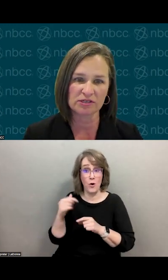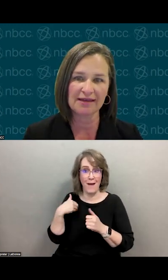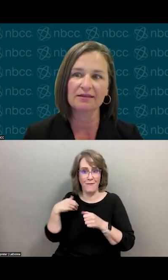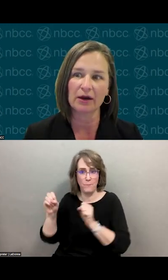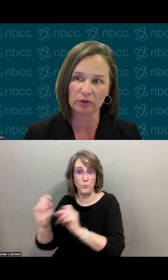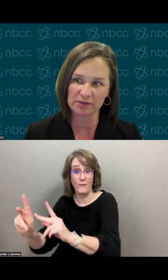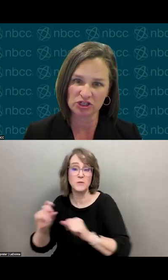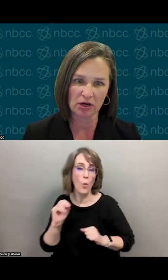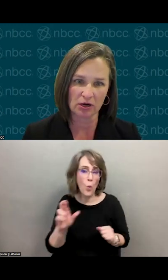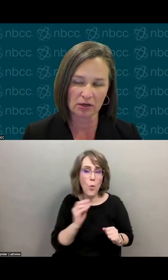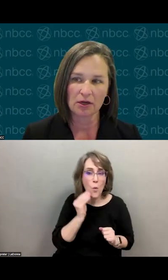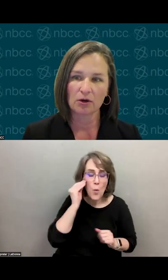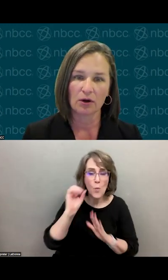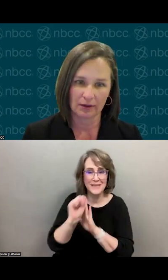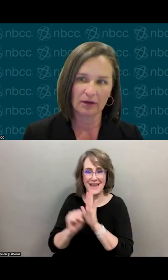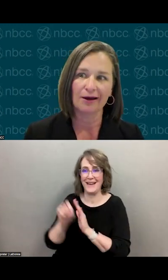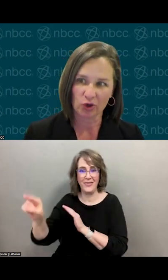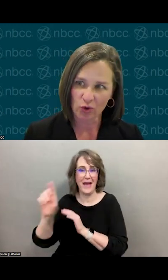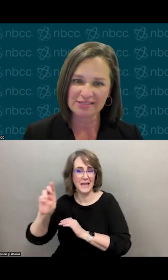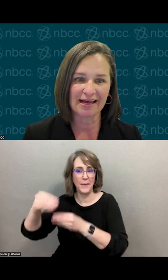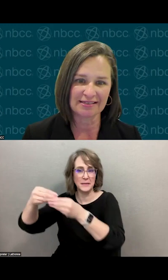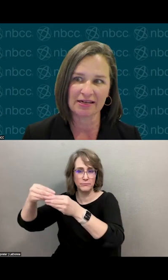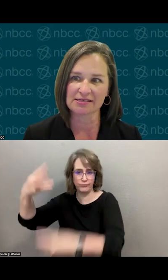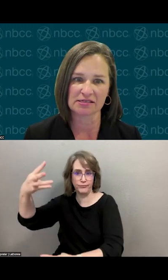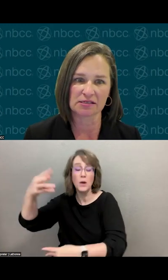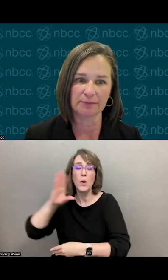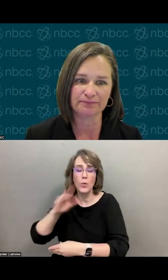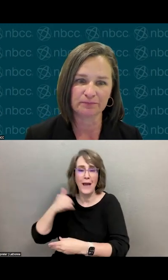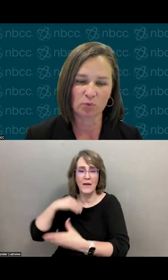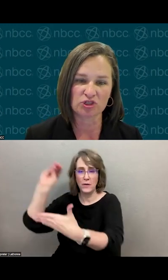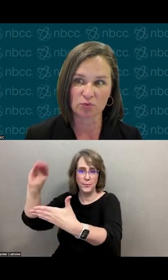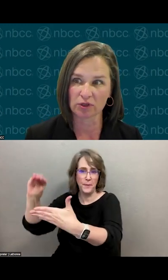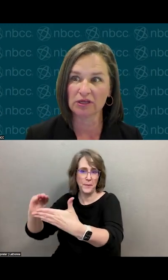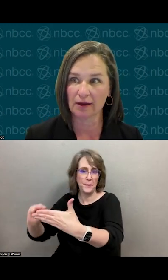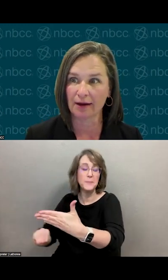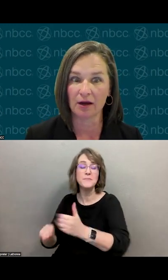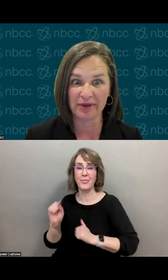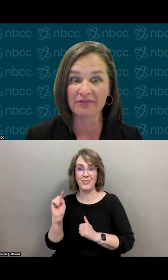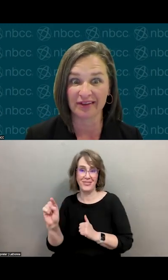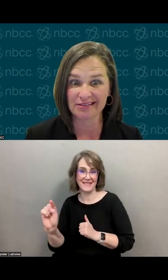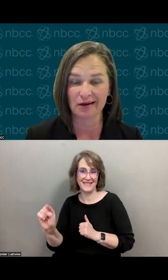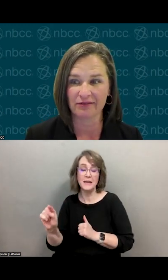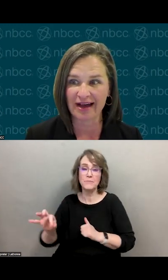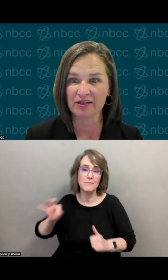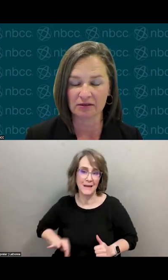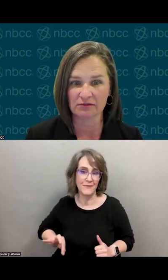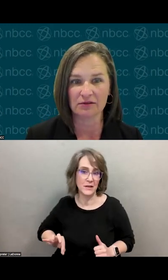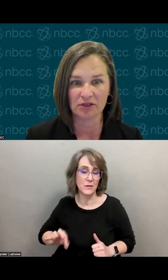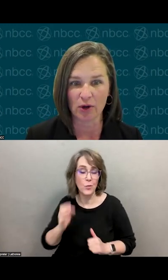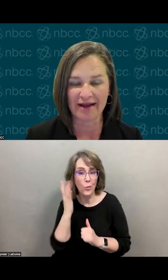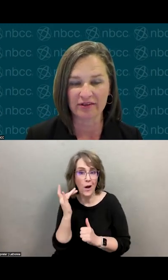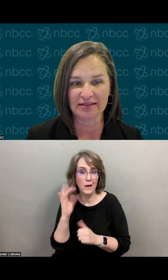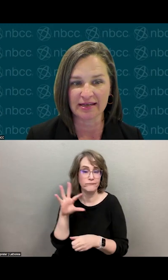home state, that would be shared across that data system, which is really a benefit of